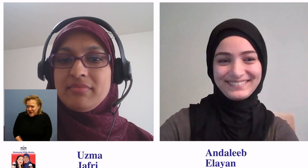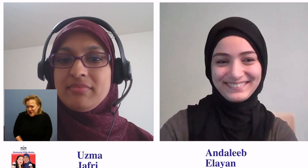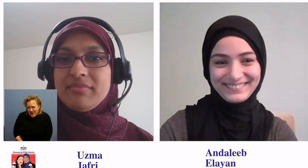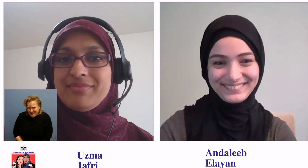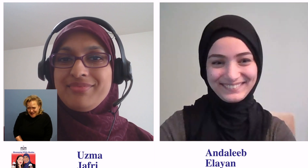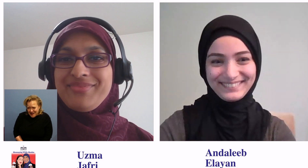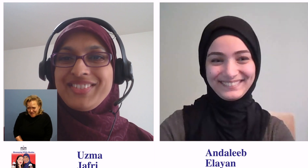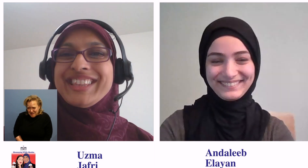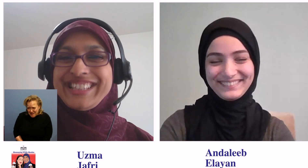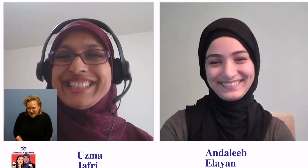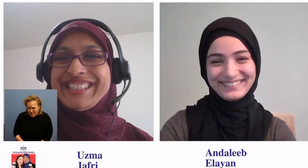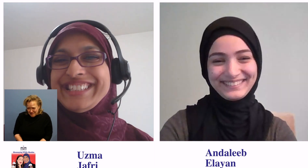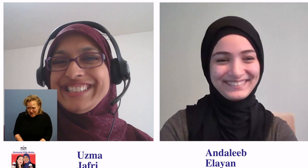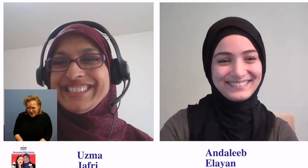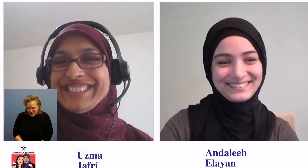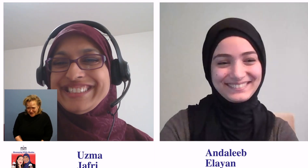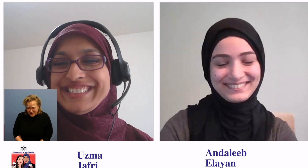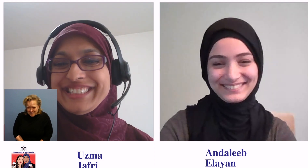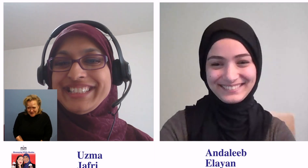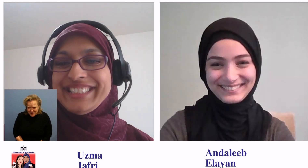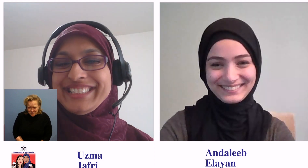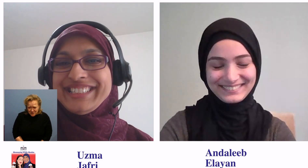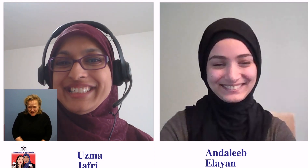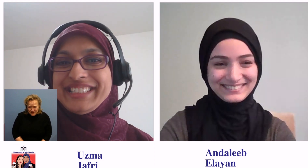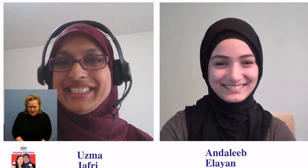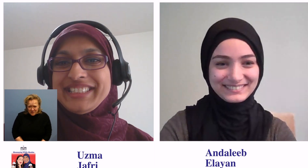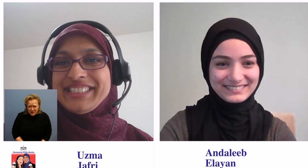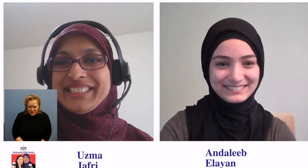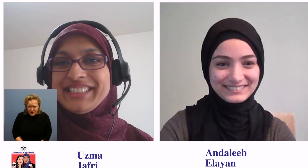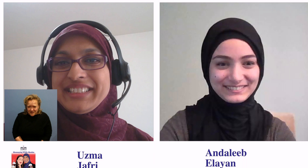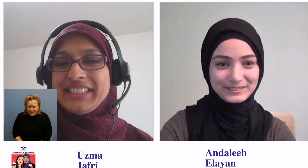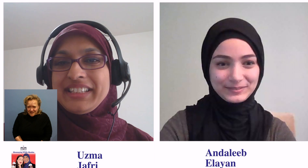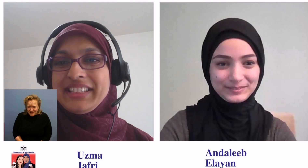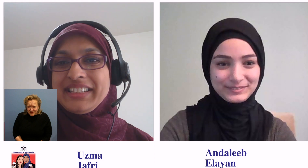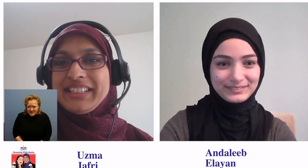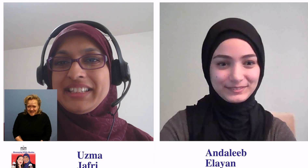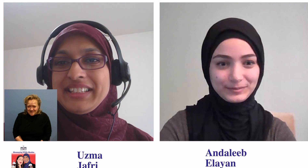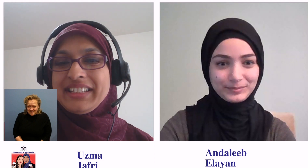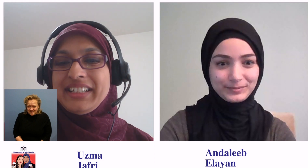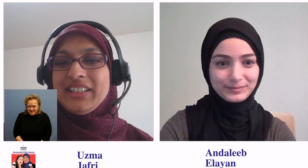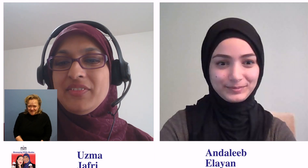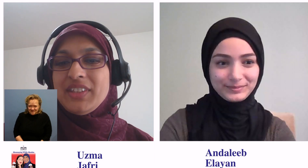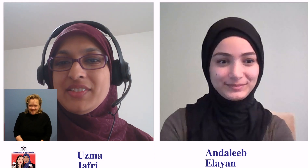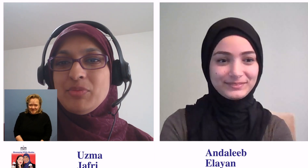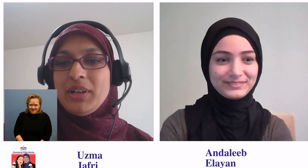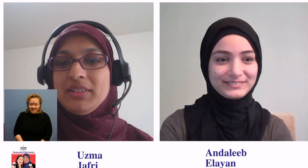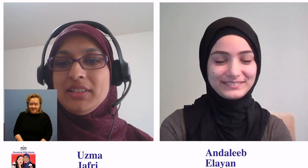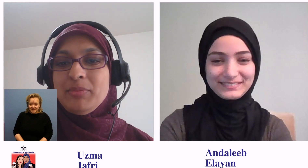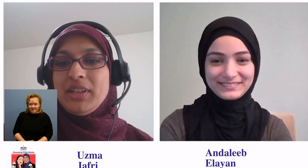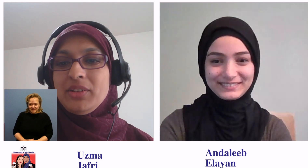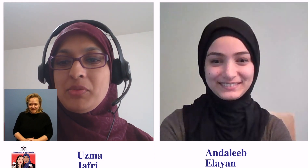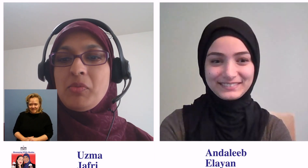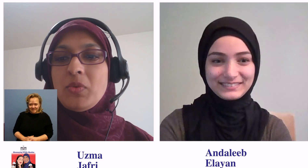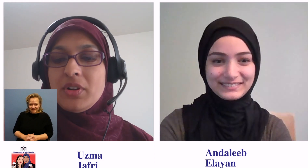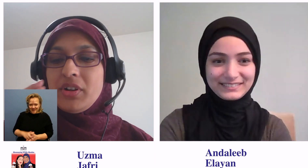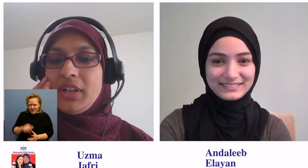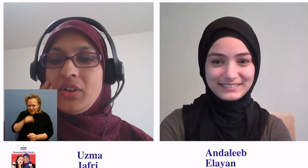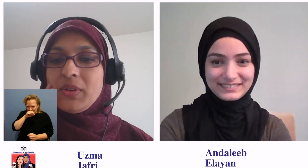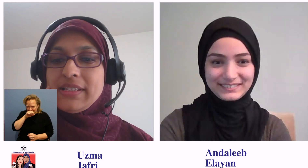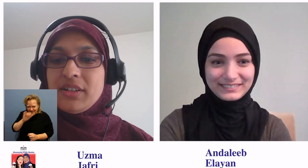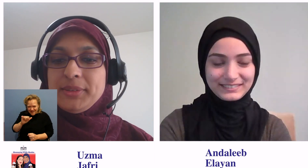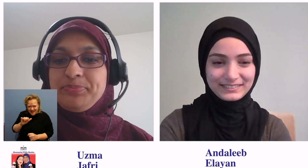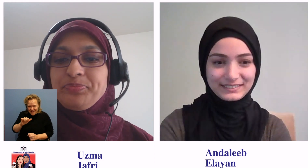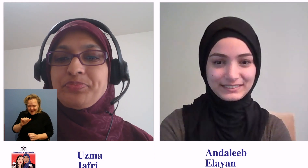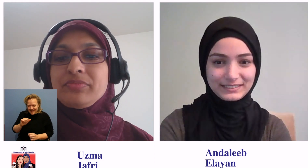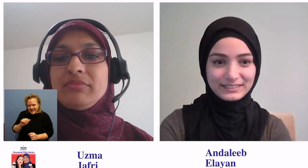And I mean, I could go on and on about my mom, like we all could, right? But she was really, really wonderful in those ways. I love that. SubhanAllah. May Allah reward her